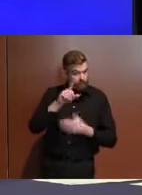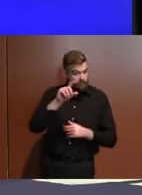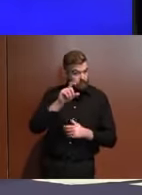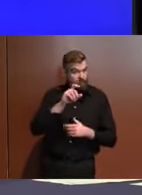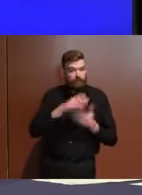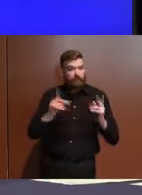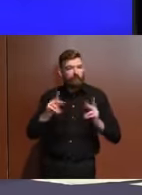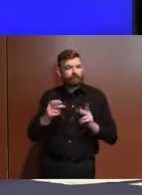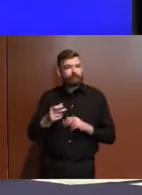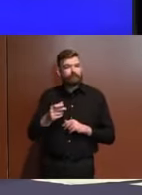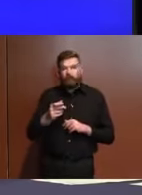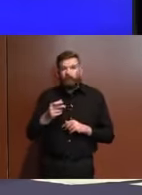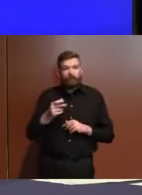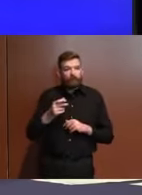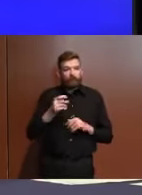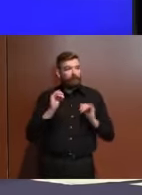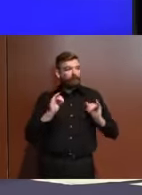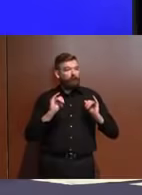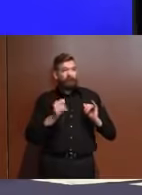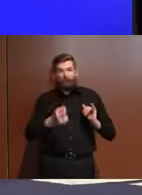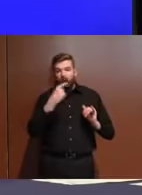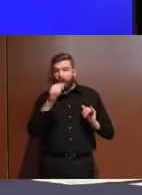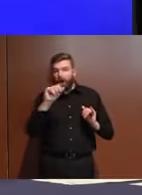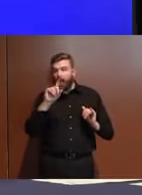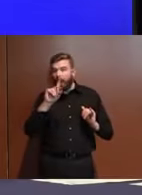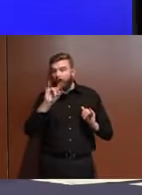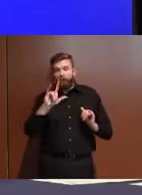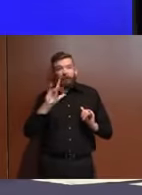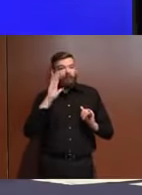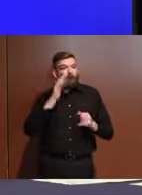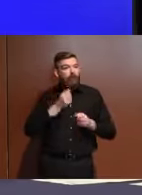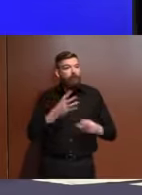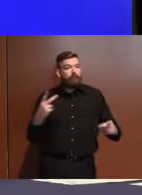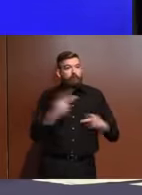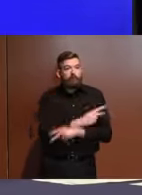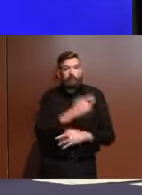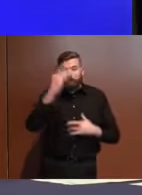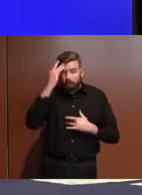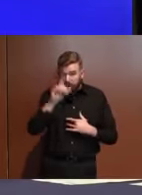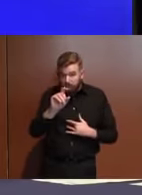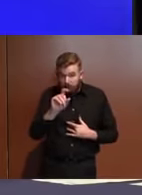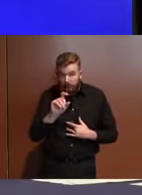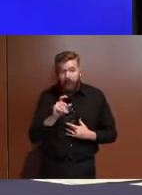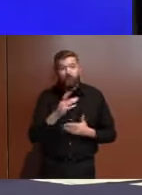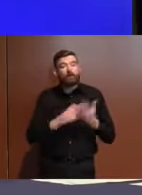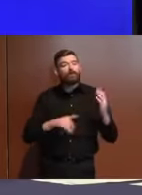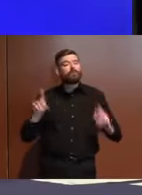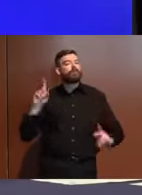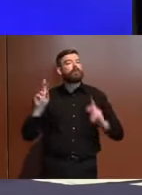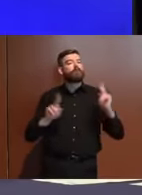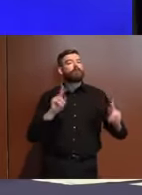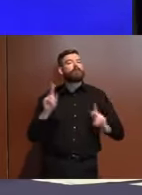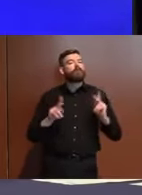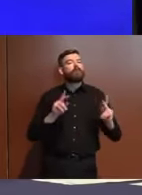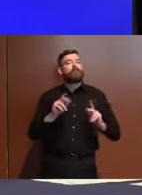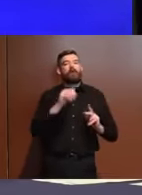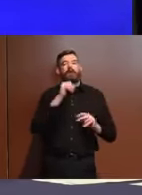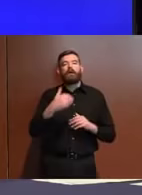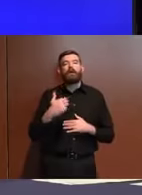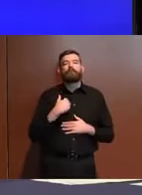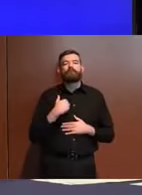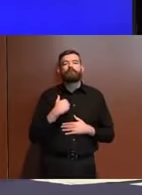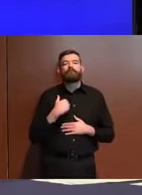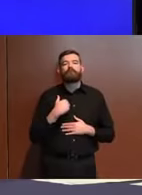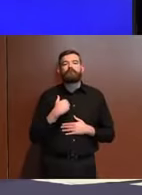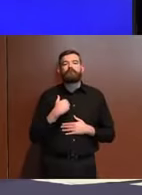further data on that? And not everyone has the luxury of having a primary care physician. And if they're in